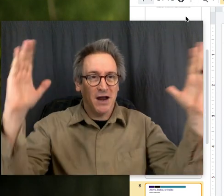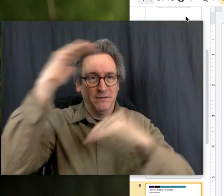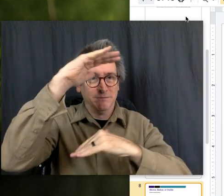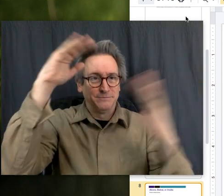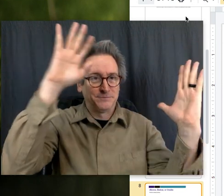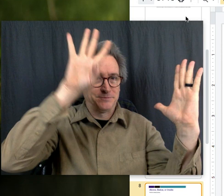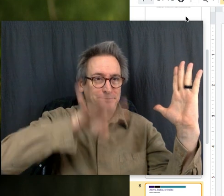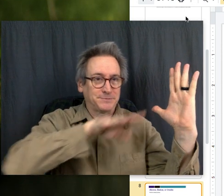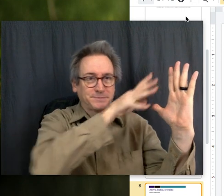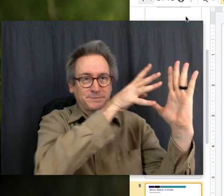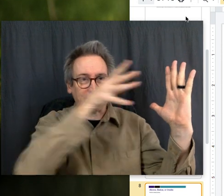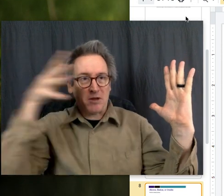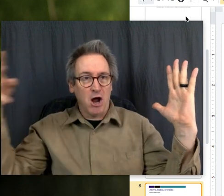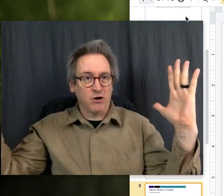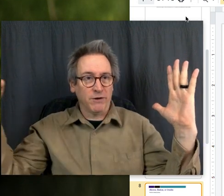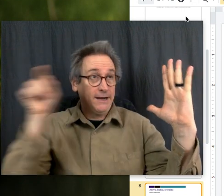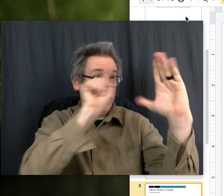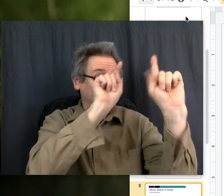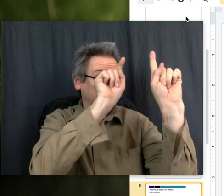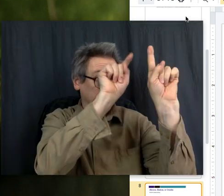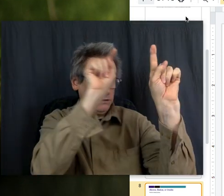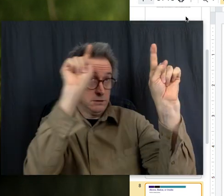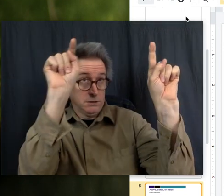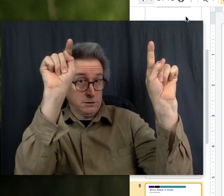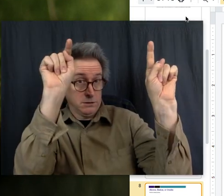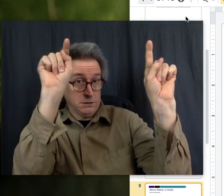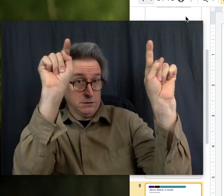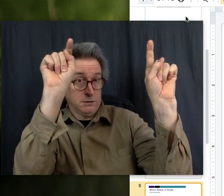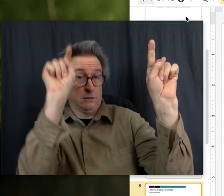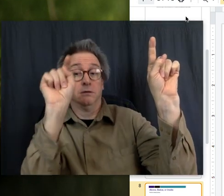got a grid, and it's,